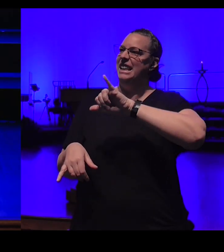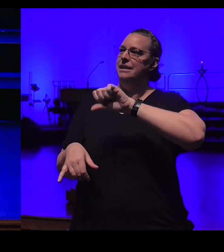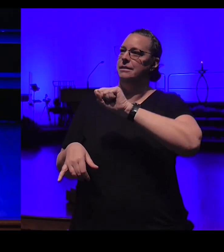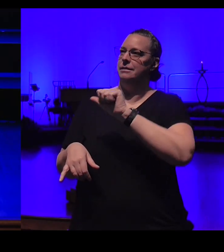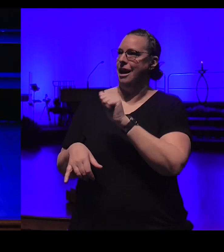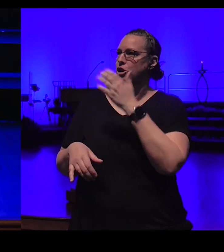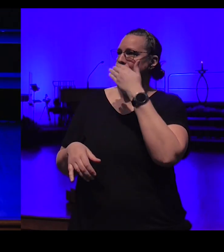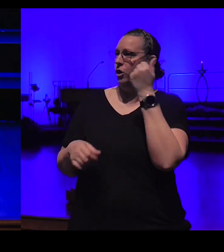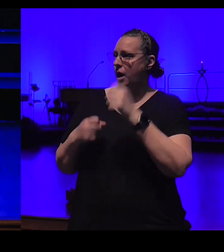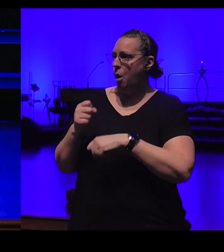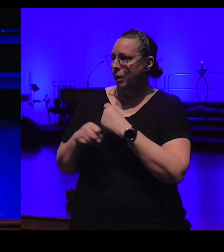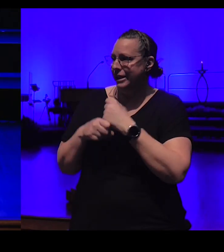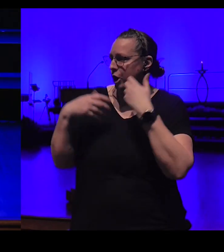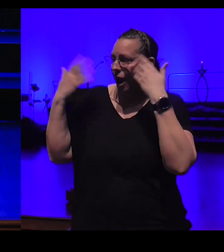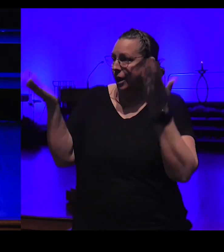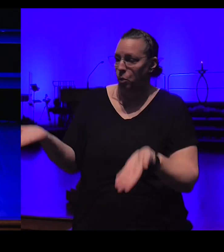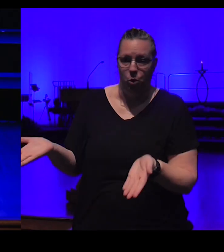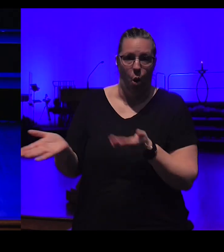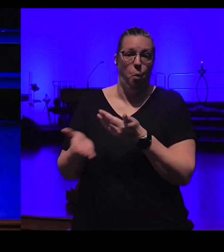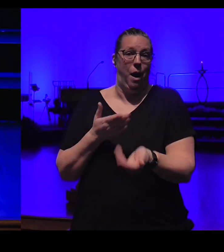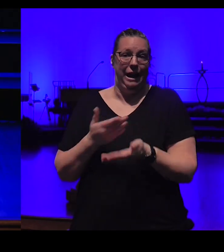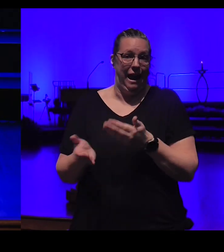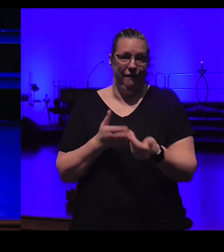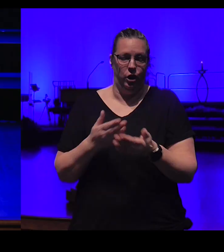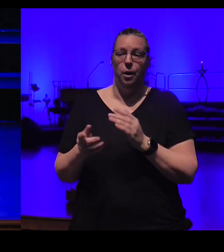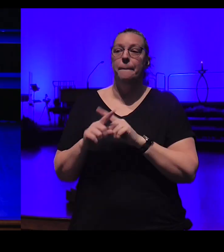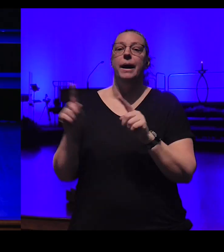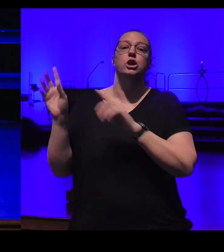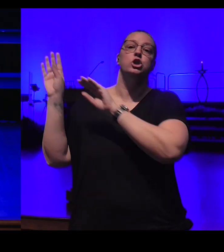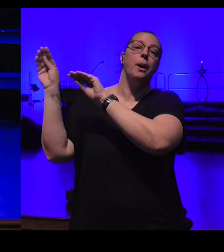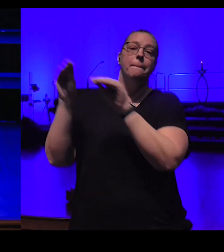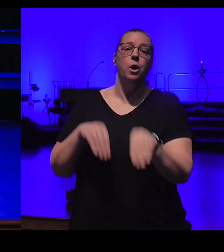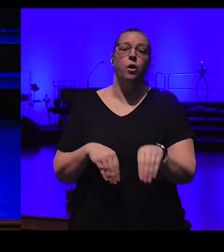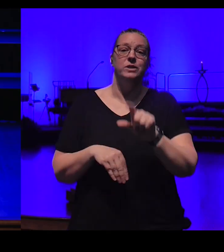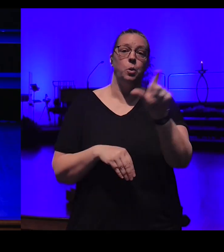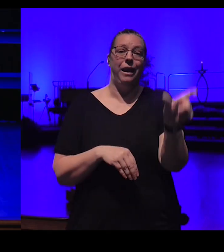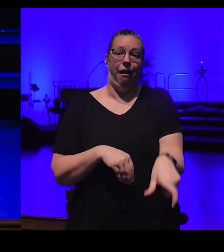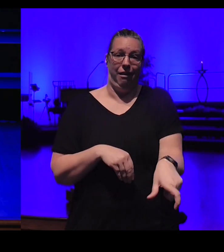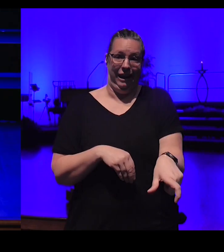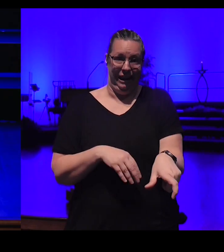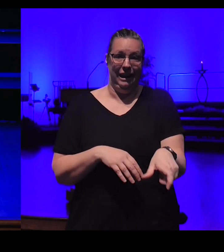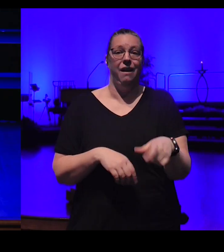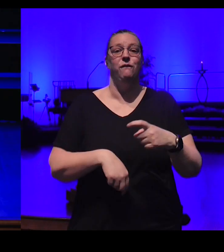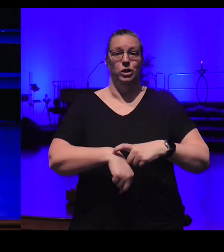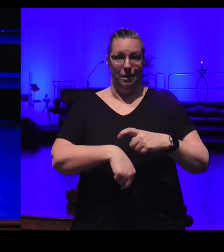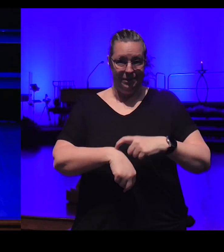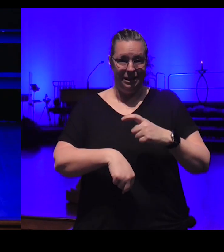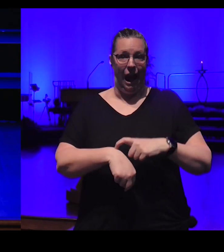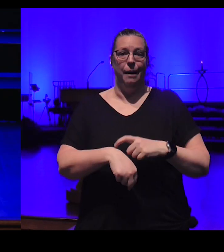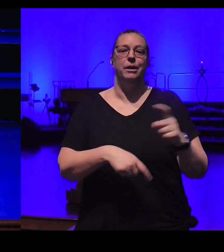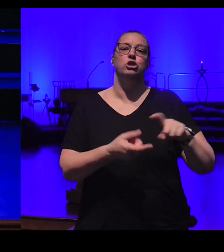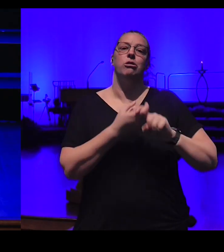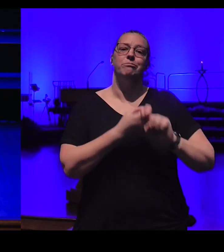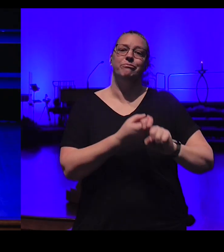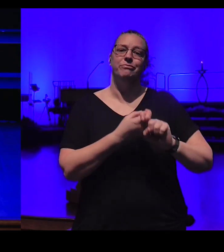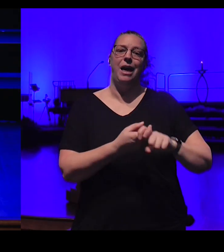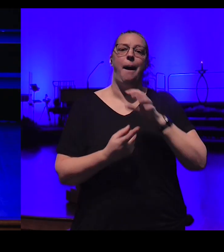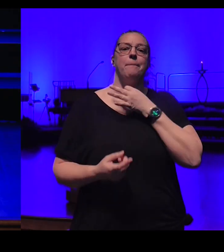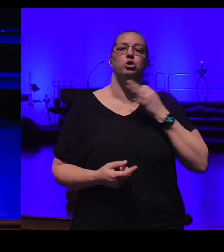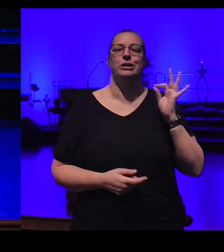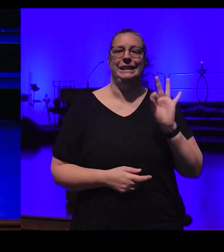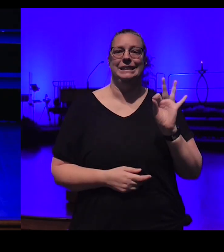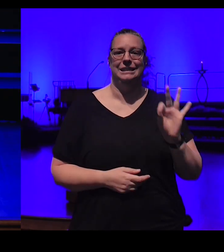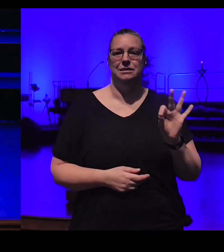don't know. I mean, it's hard up there. But she moved to Italy for quite some time, and she befriended a Catholic priest. They were